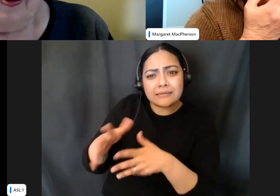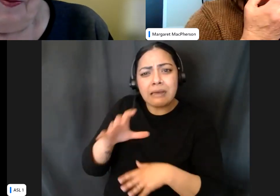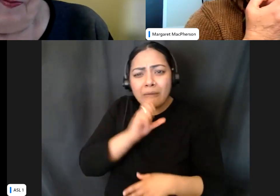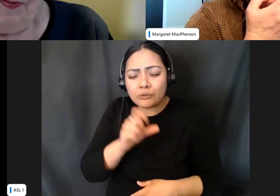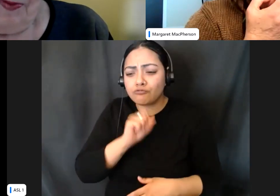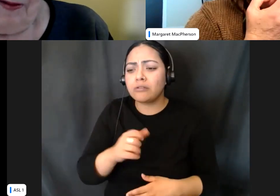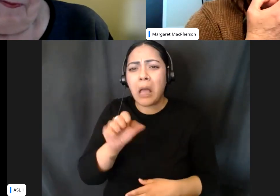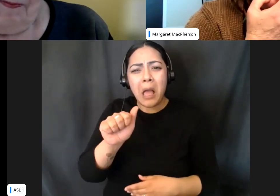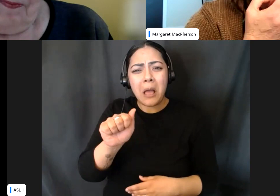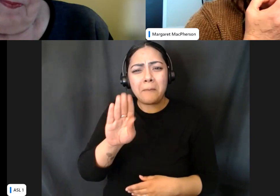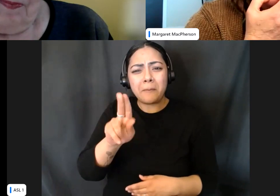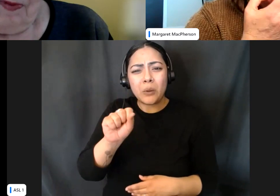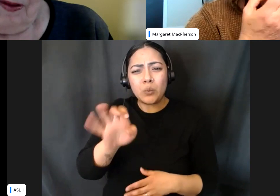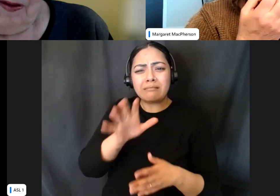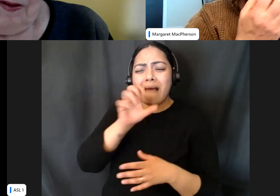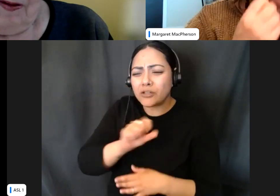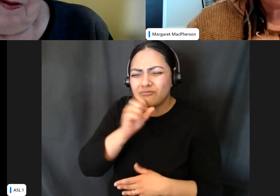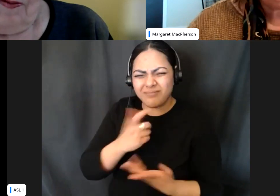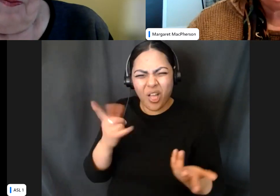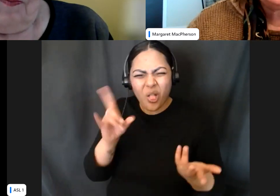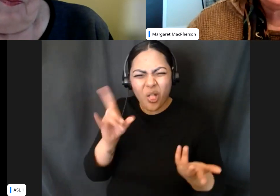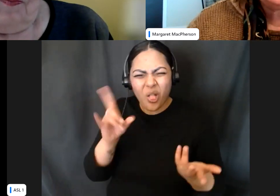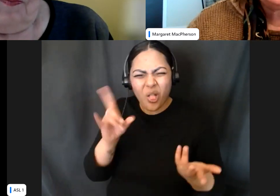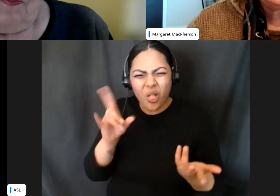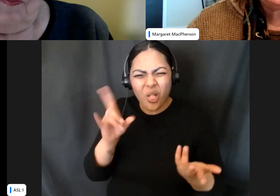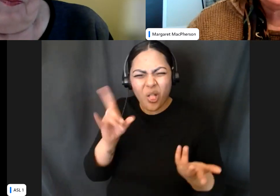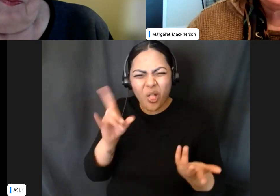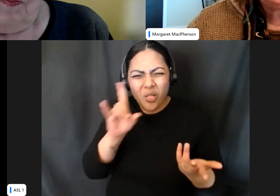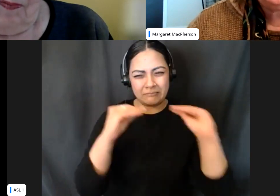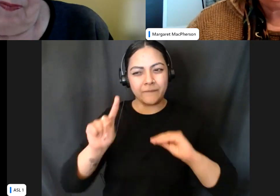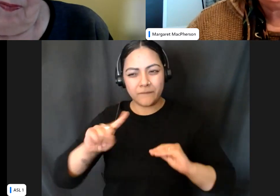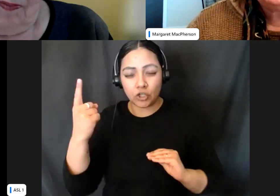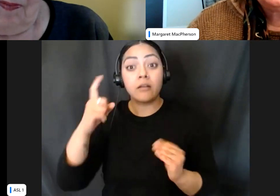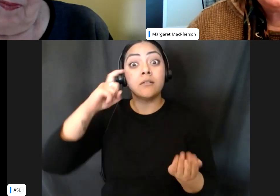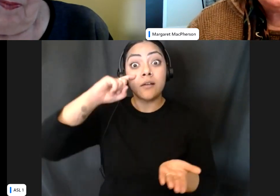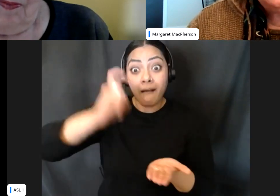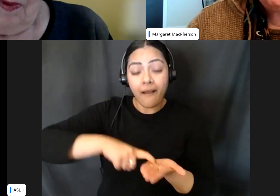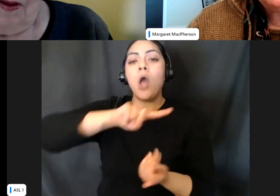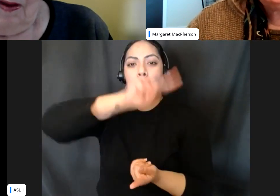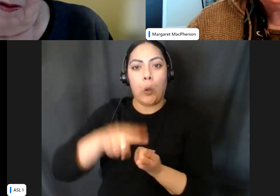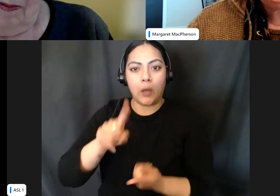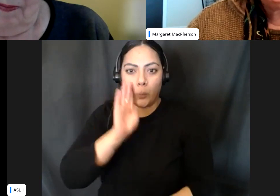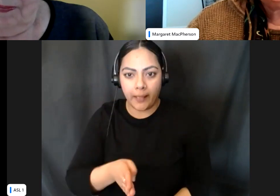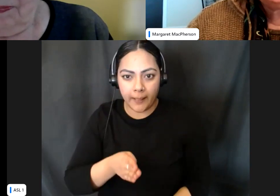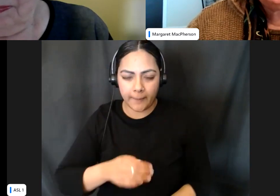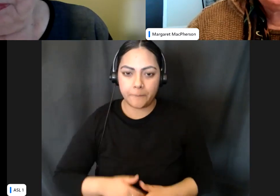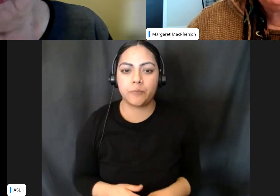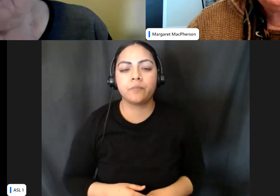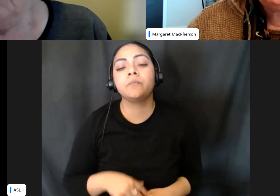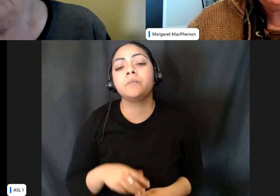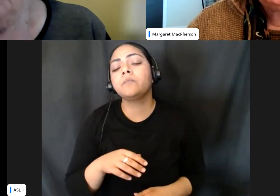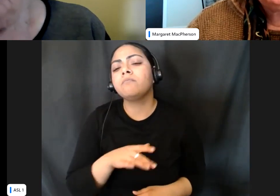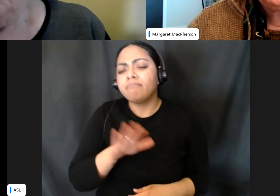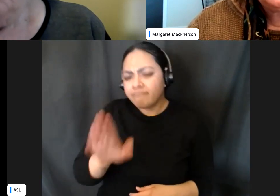Um, can I ask how did you address inclusivity? What was the process